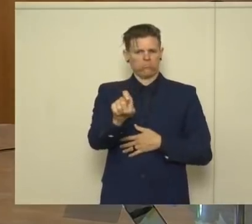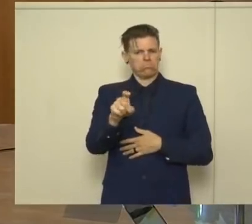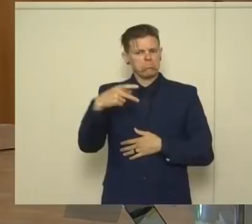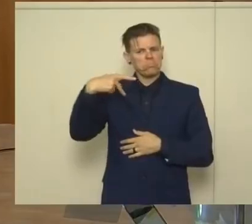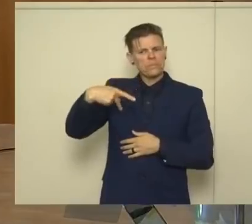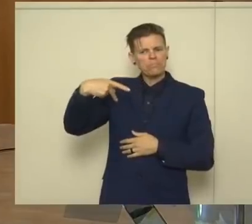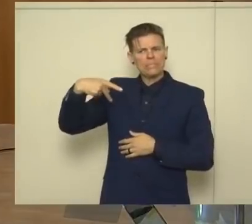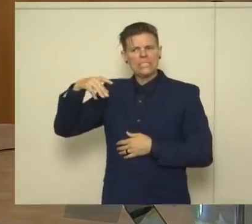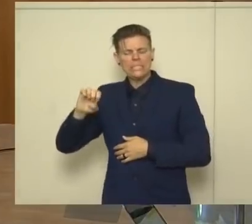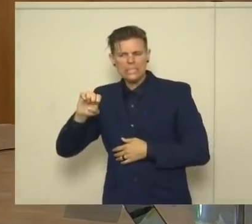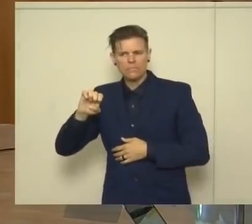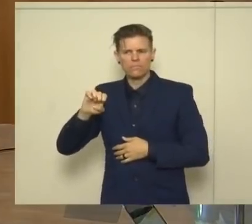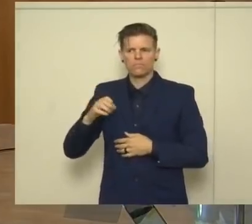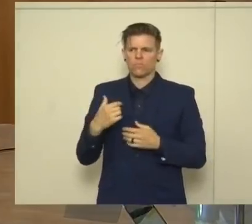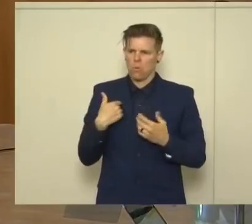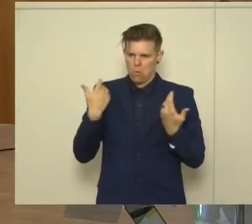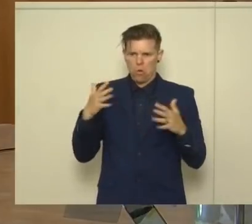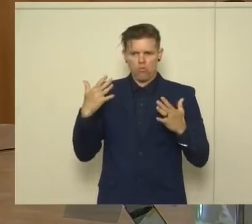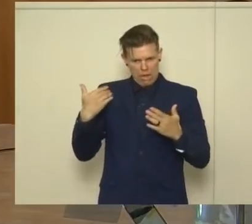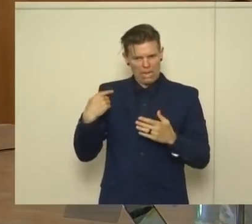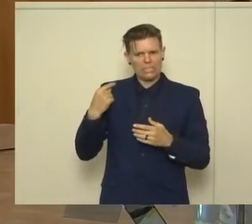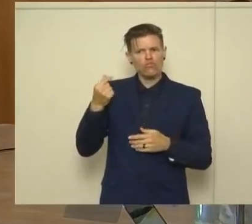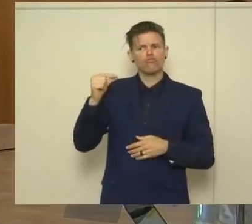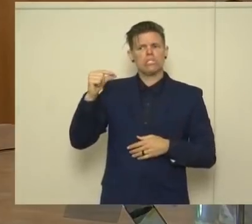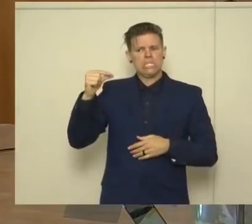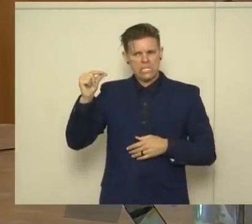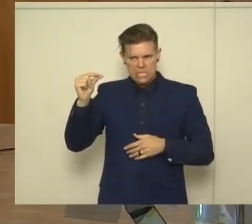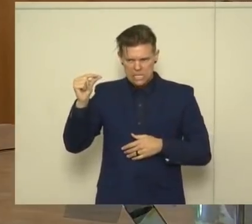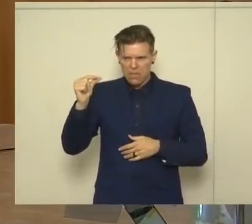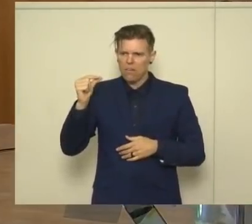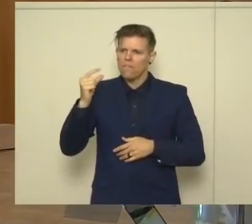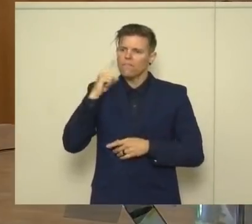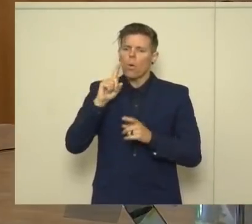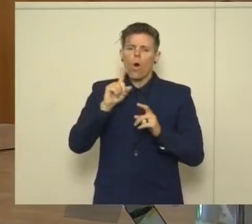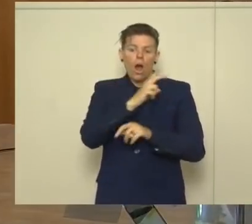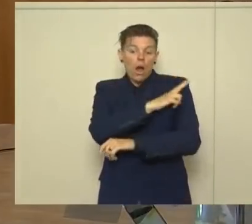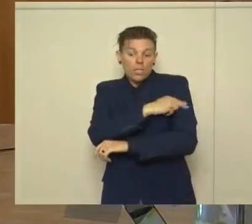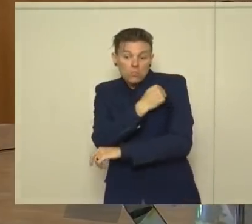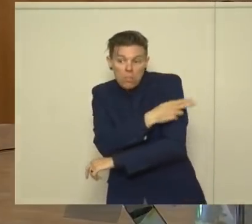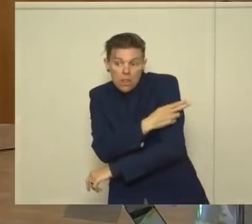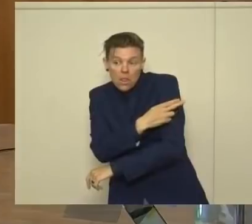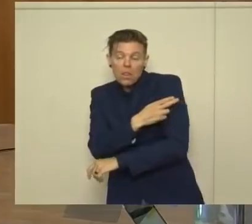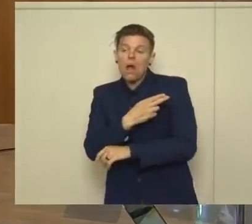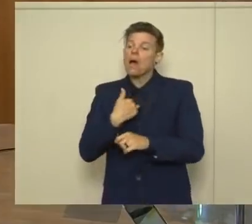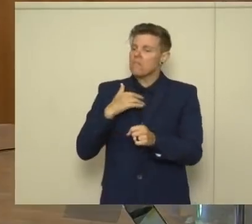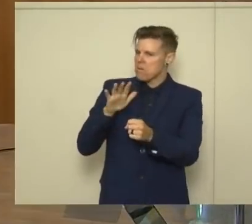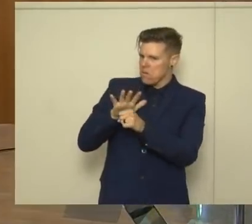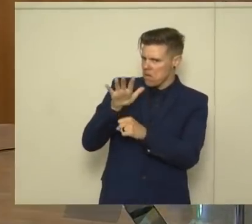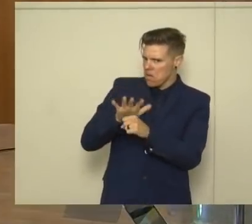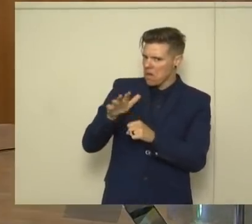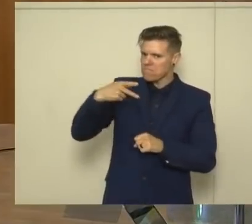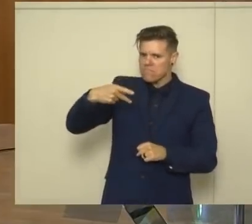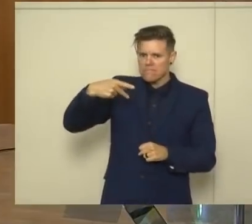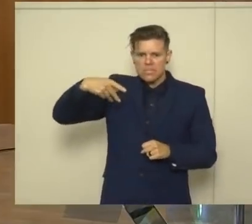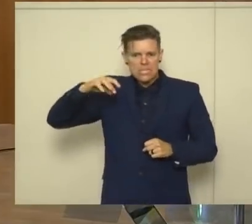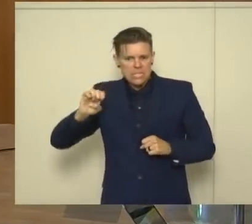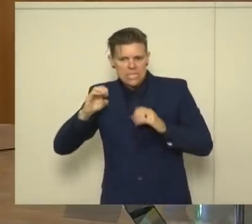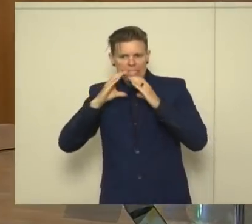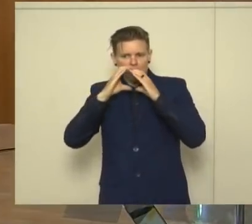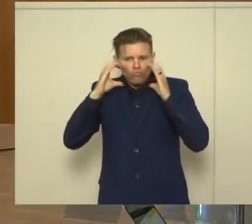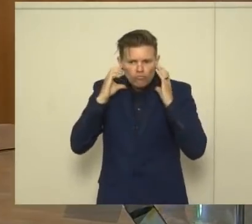gating criteria as far as hospital systems having adequate supplies of